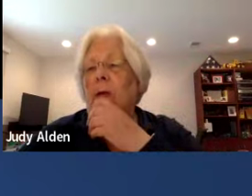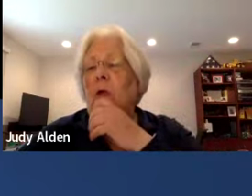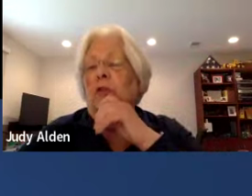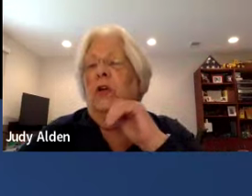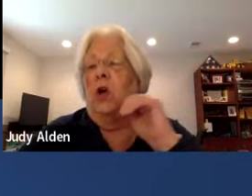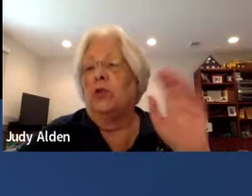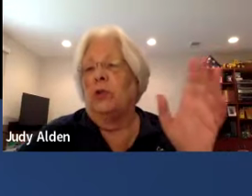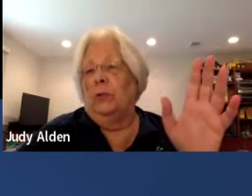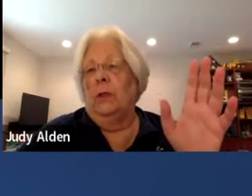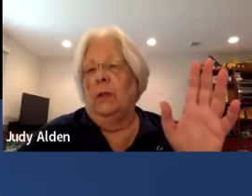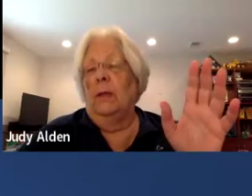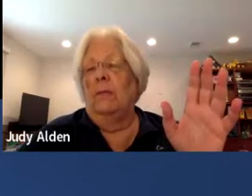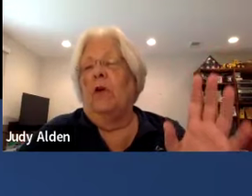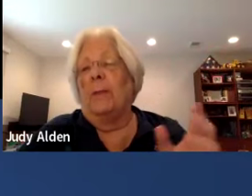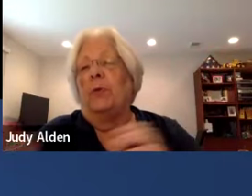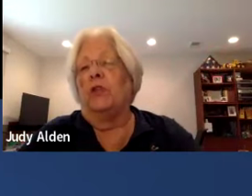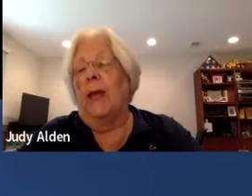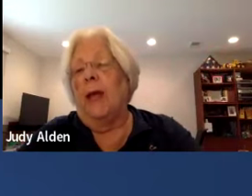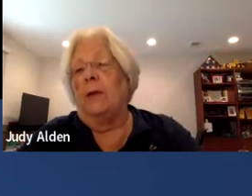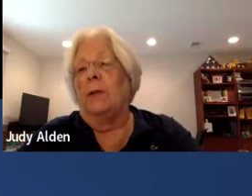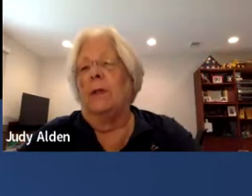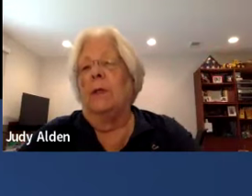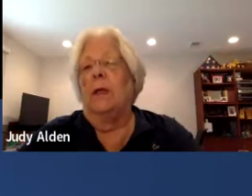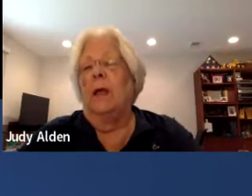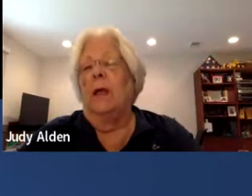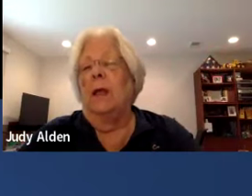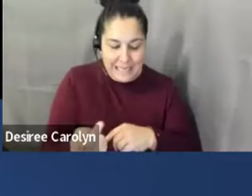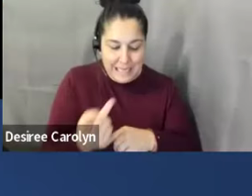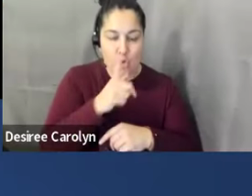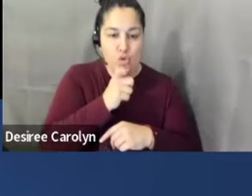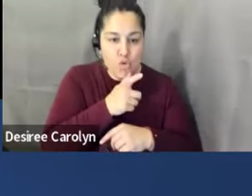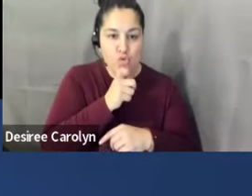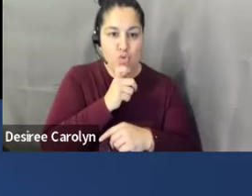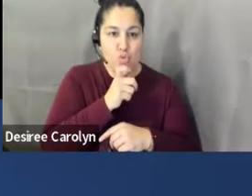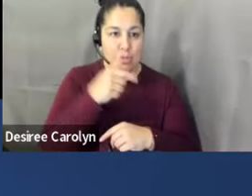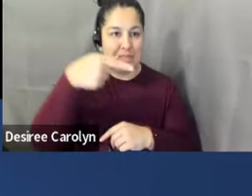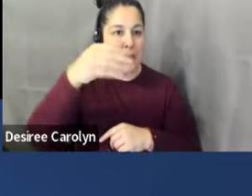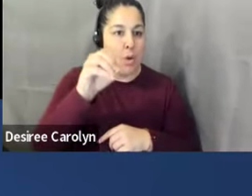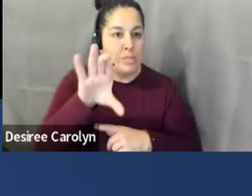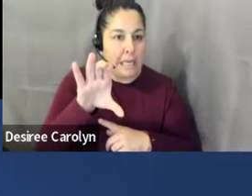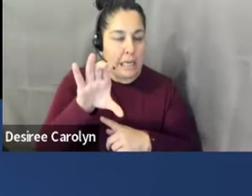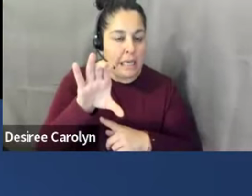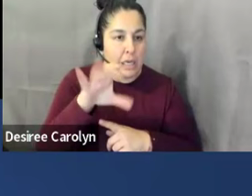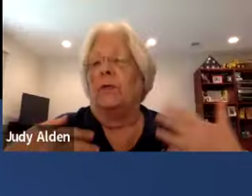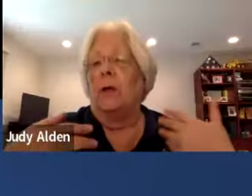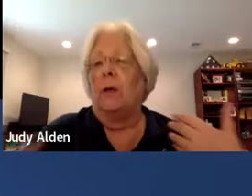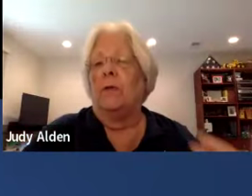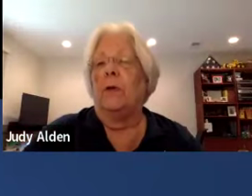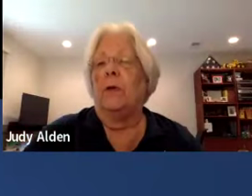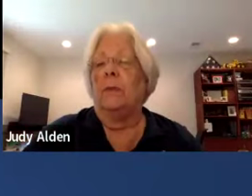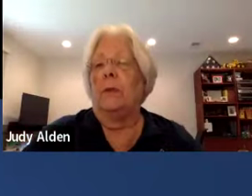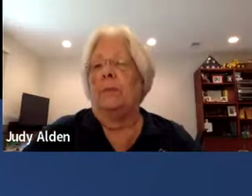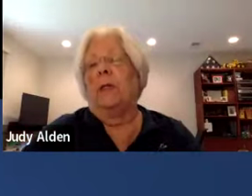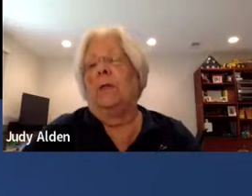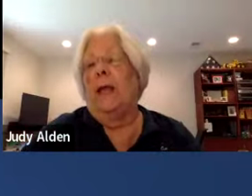me who's the go-to. And before I push it out, you know, that becomes important information for the hard of